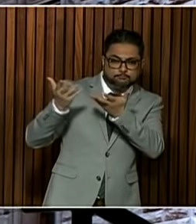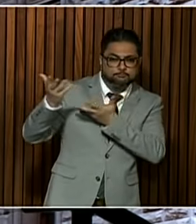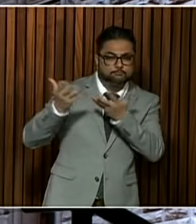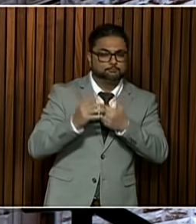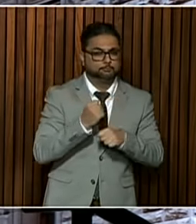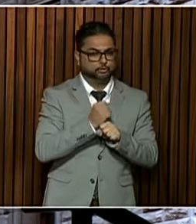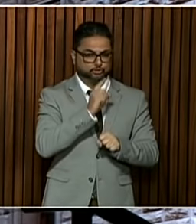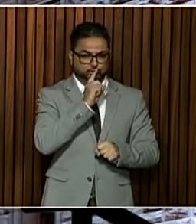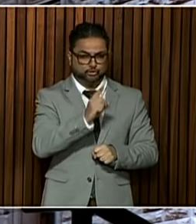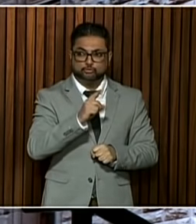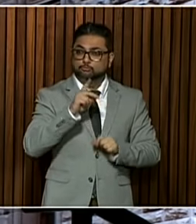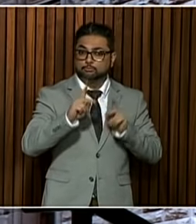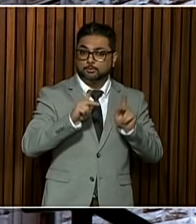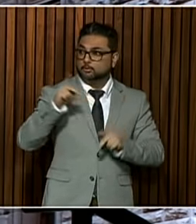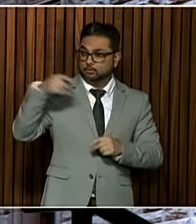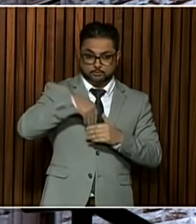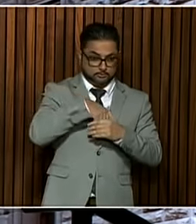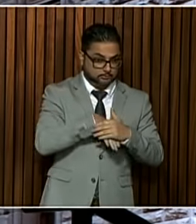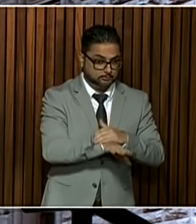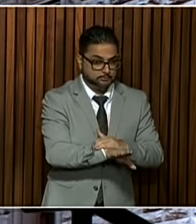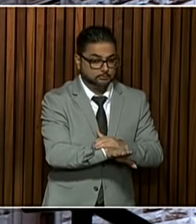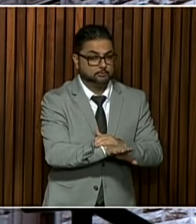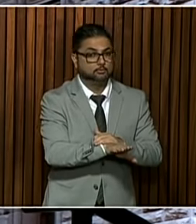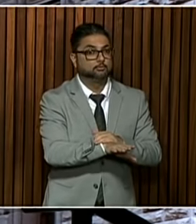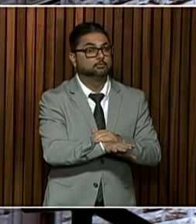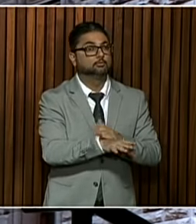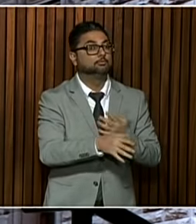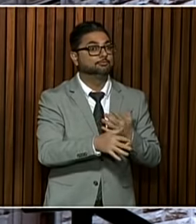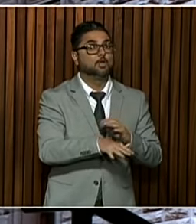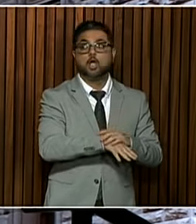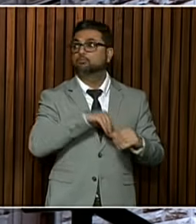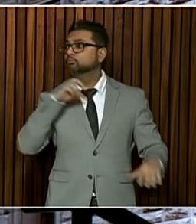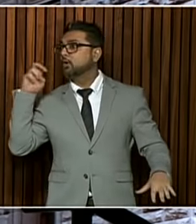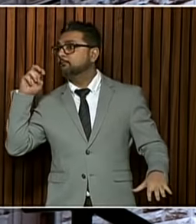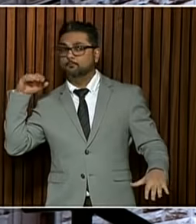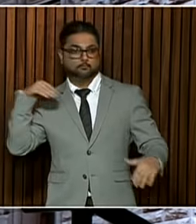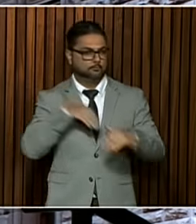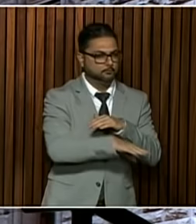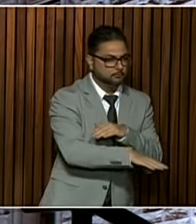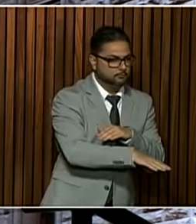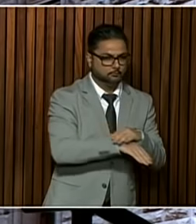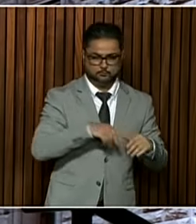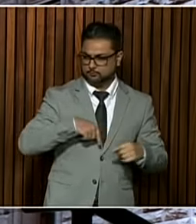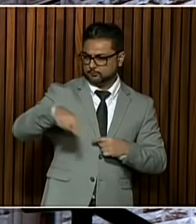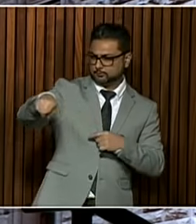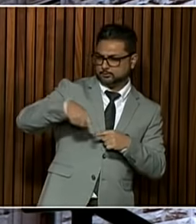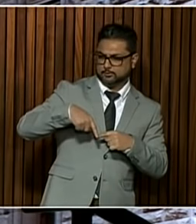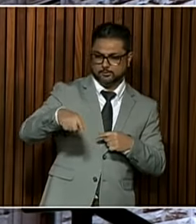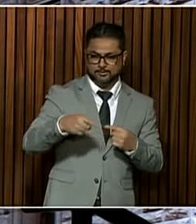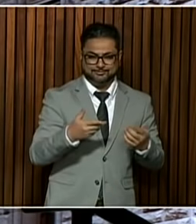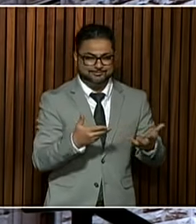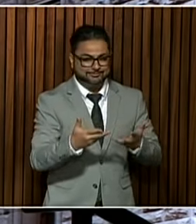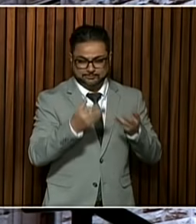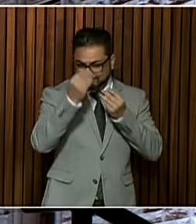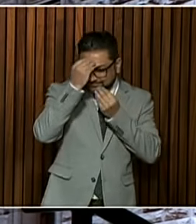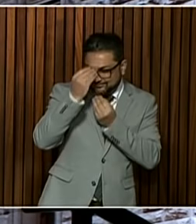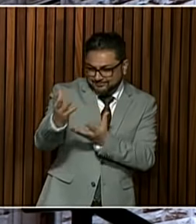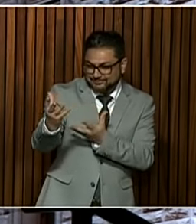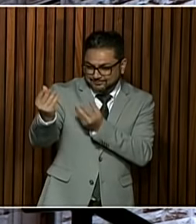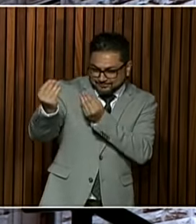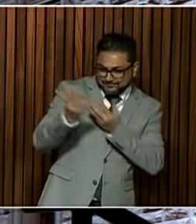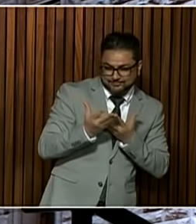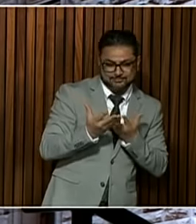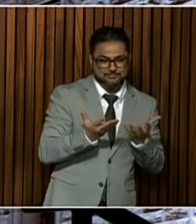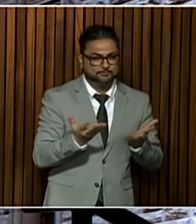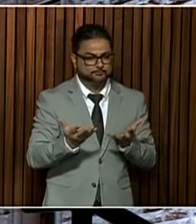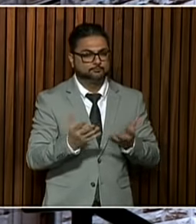the individuals who come in at this late date from traveling, one, are informed of what they're supposed to do, and not only will they be informed, but be educated